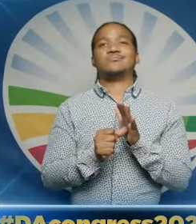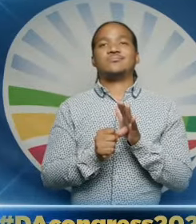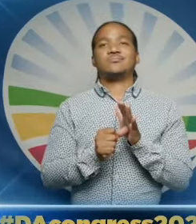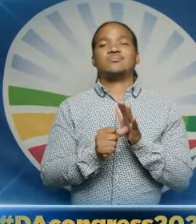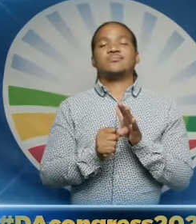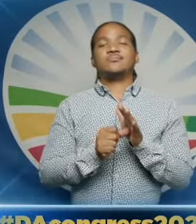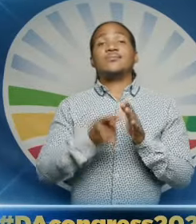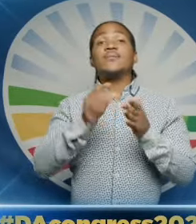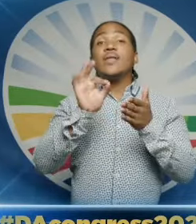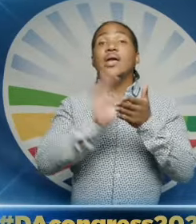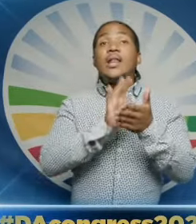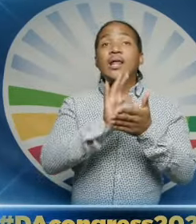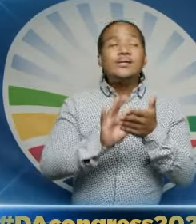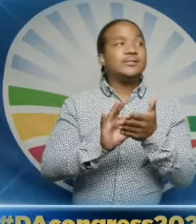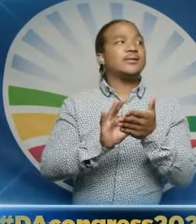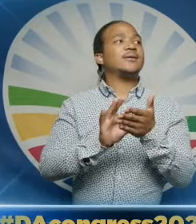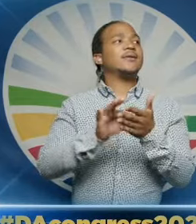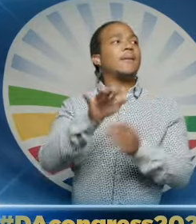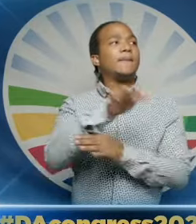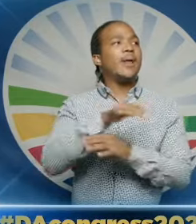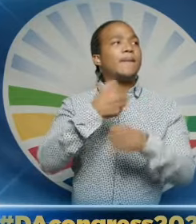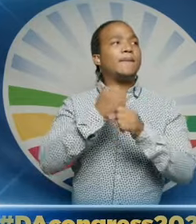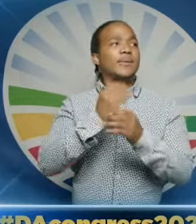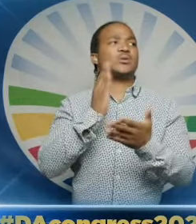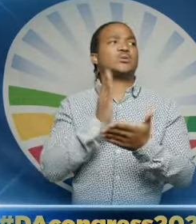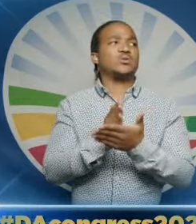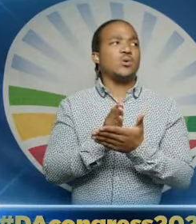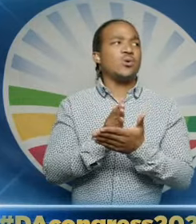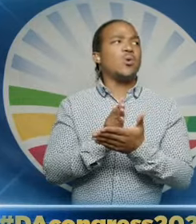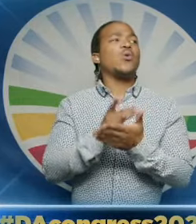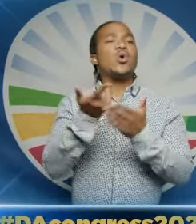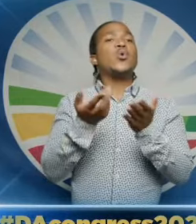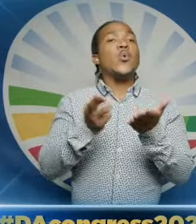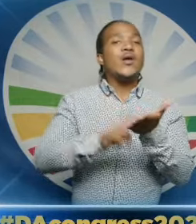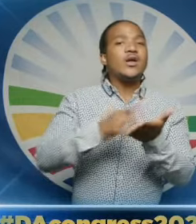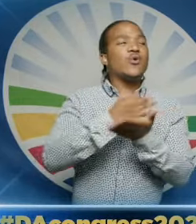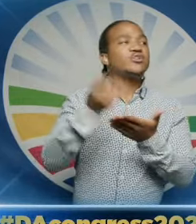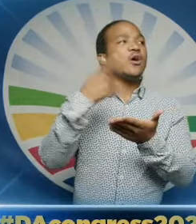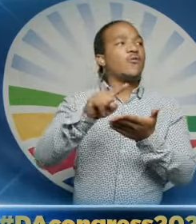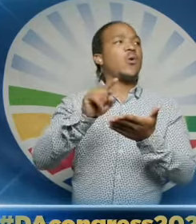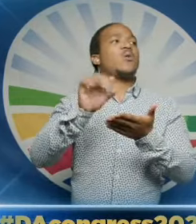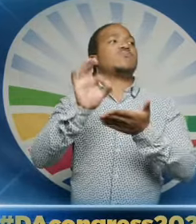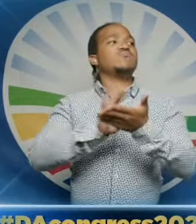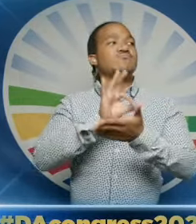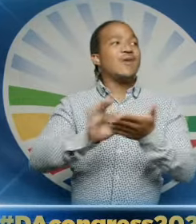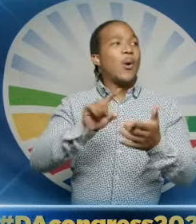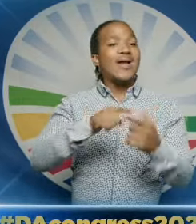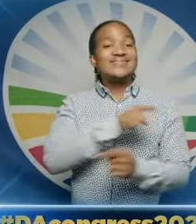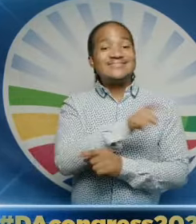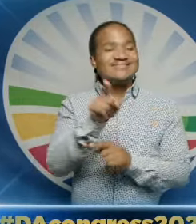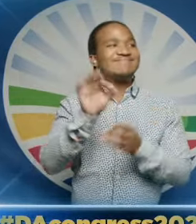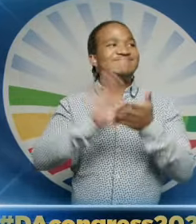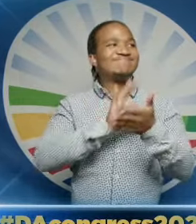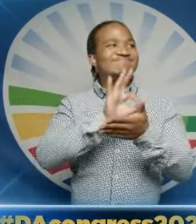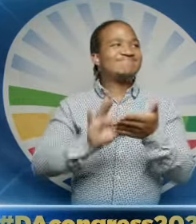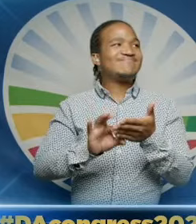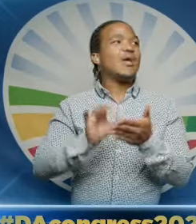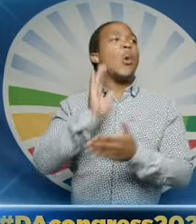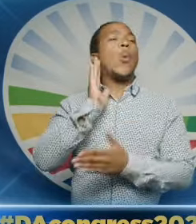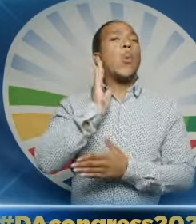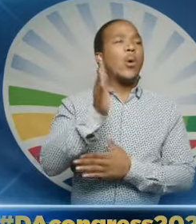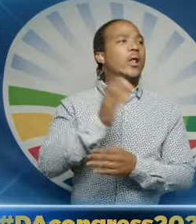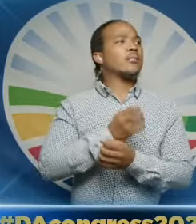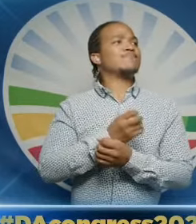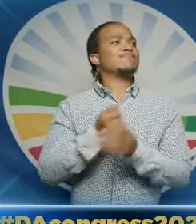previous elections or there is demarcation, you need to ensure that you register to vote for the next elections, because these elections are going to be the